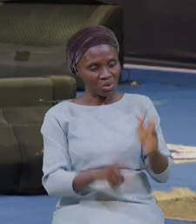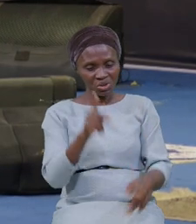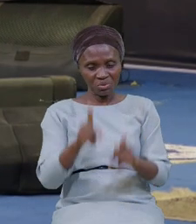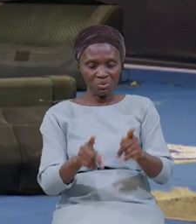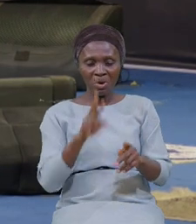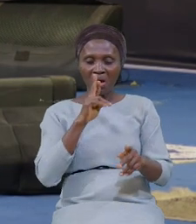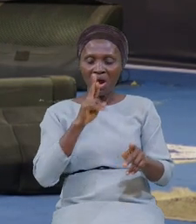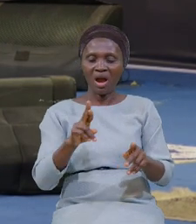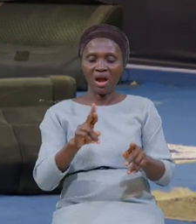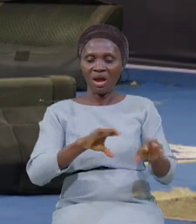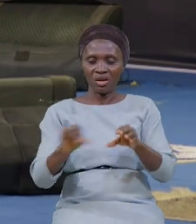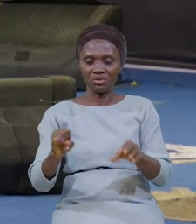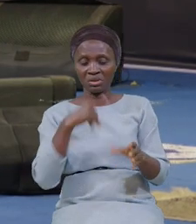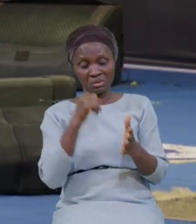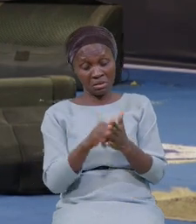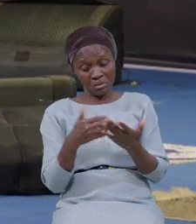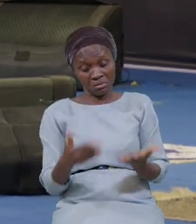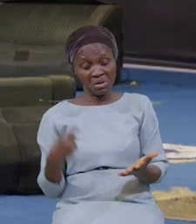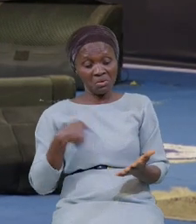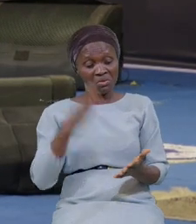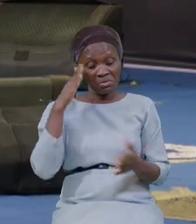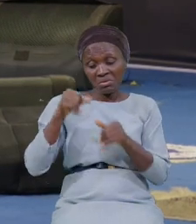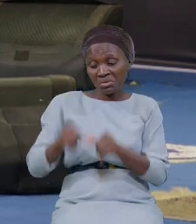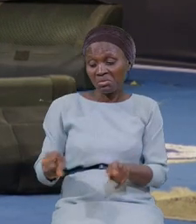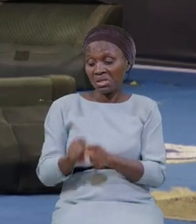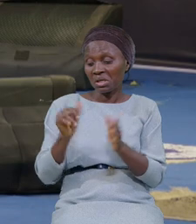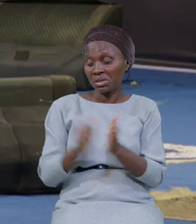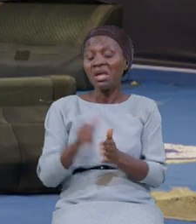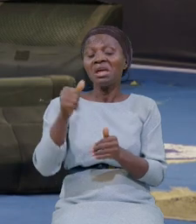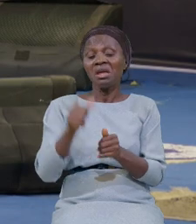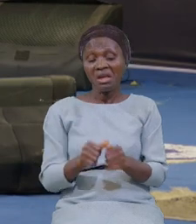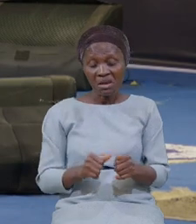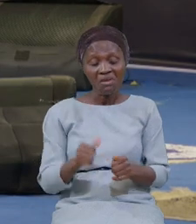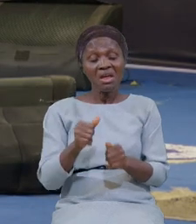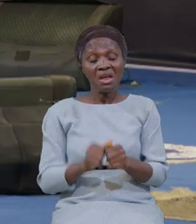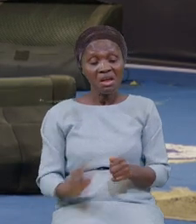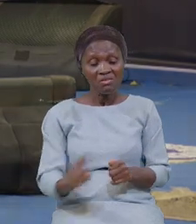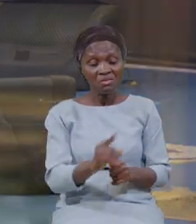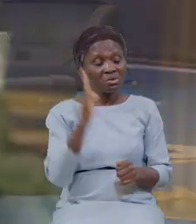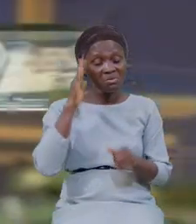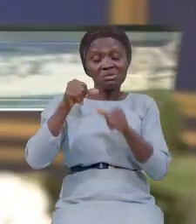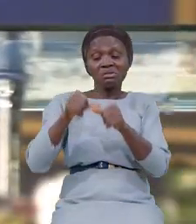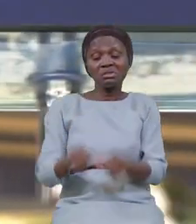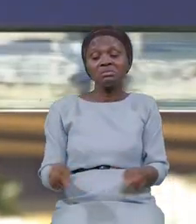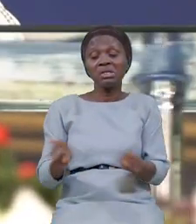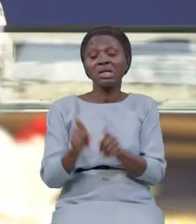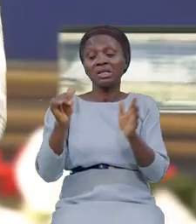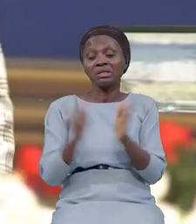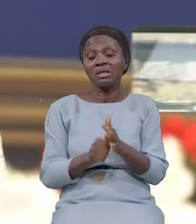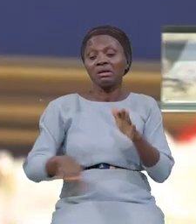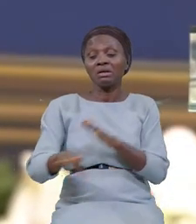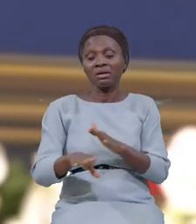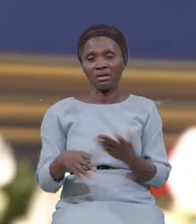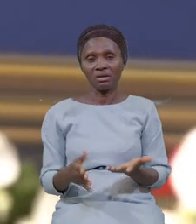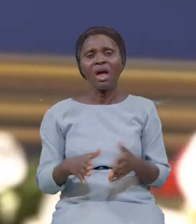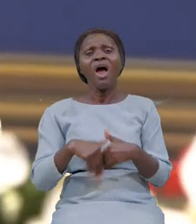be like that, how will the change happen? Then you have to be strategic. A